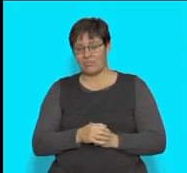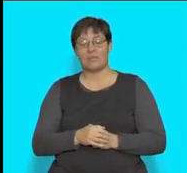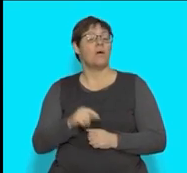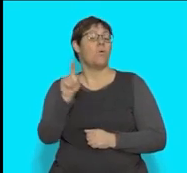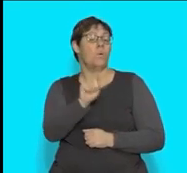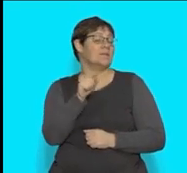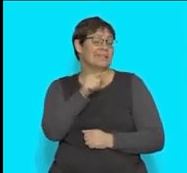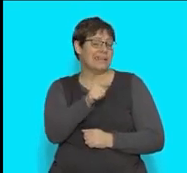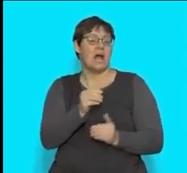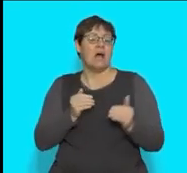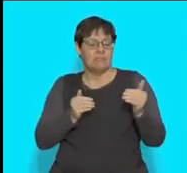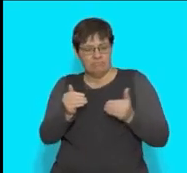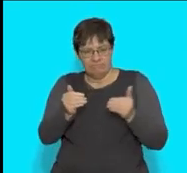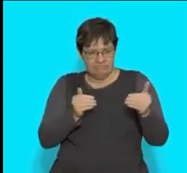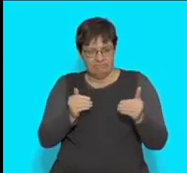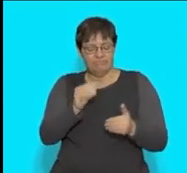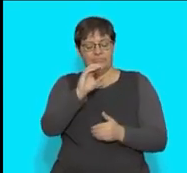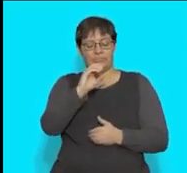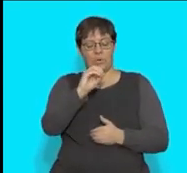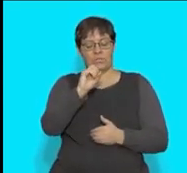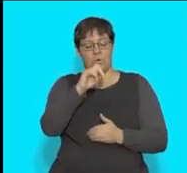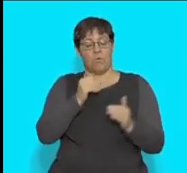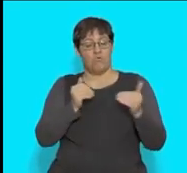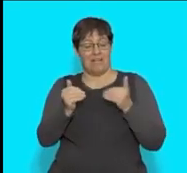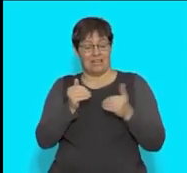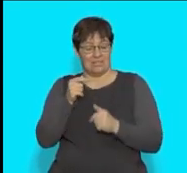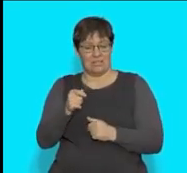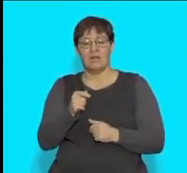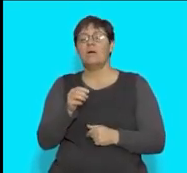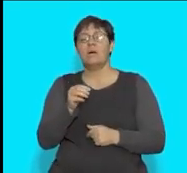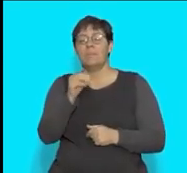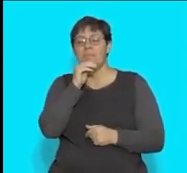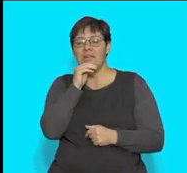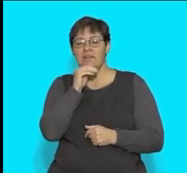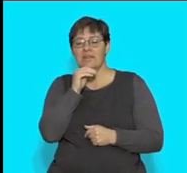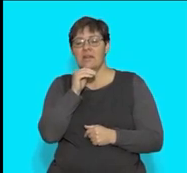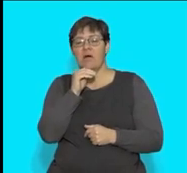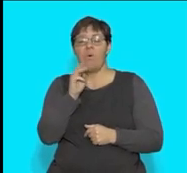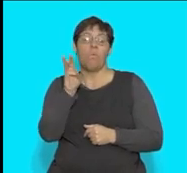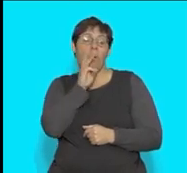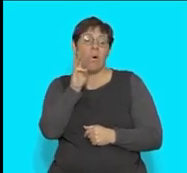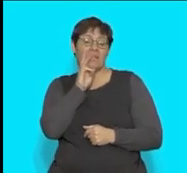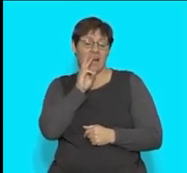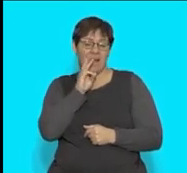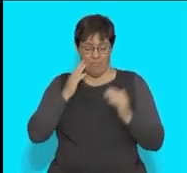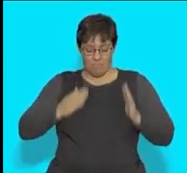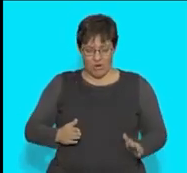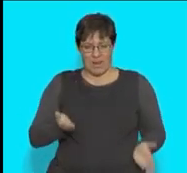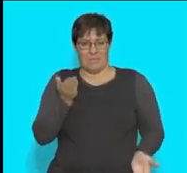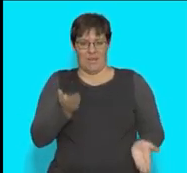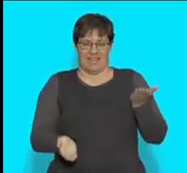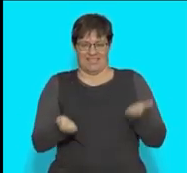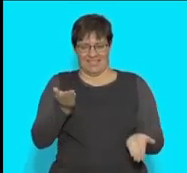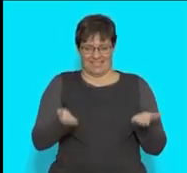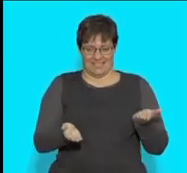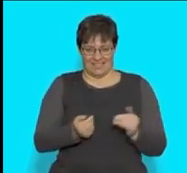it regulates, osmoregulation is where we balance our water, right? And usually